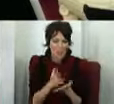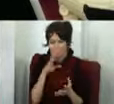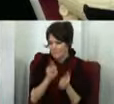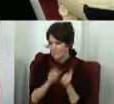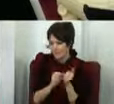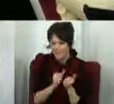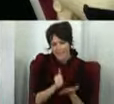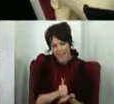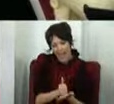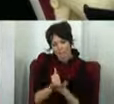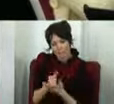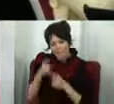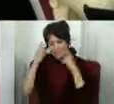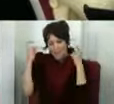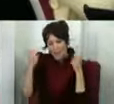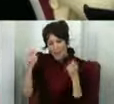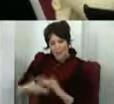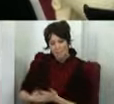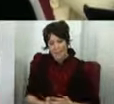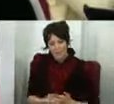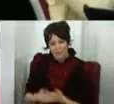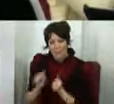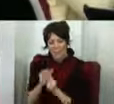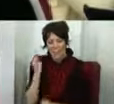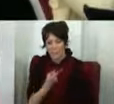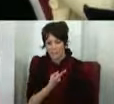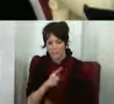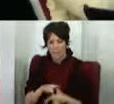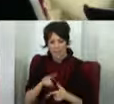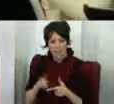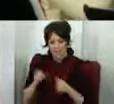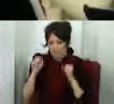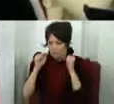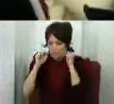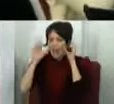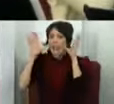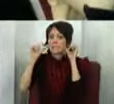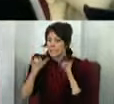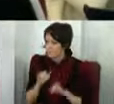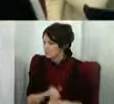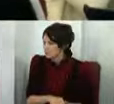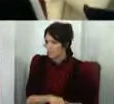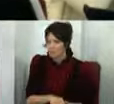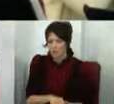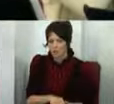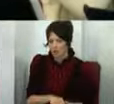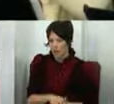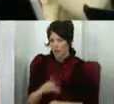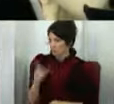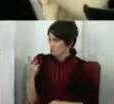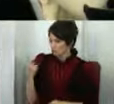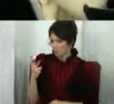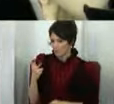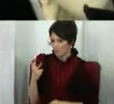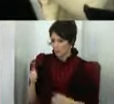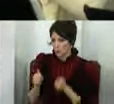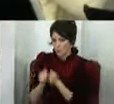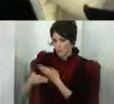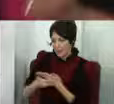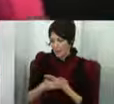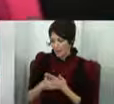the world. And then an amazing thing happened. We sneaked out of the bathroom. I've got